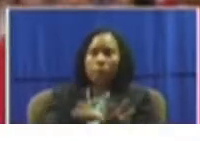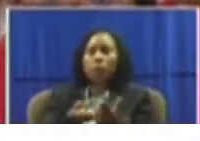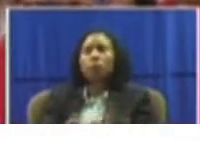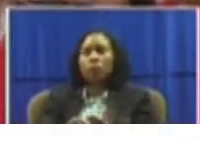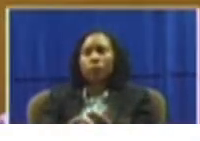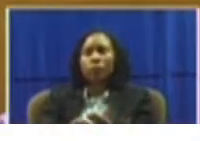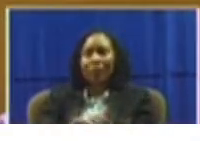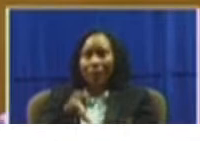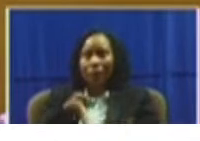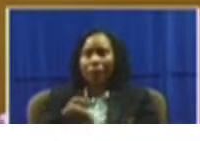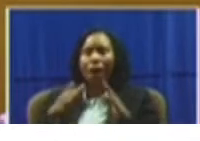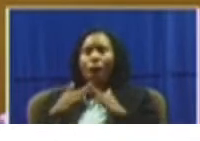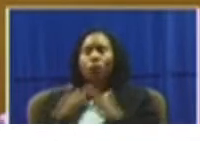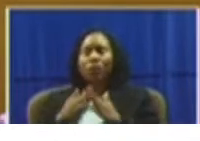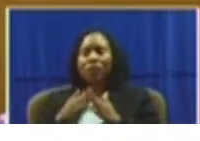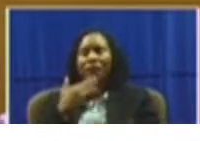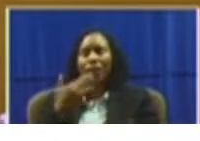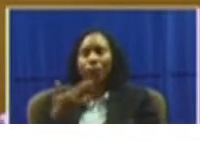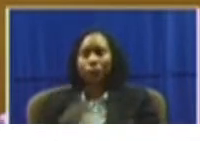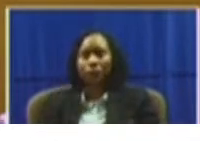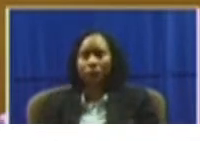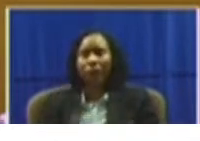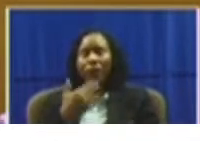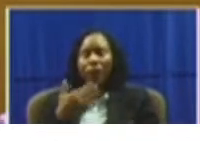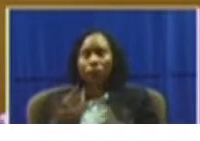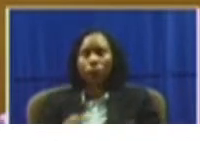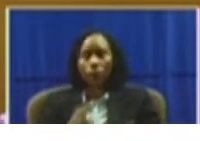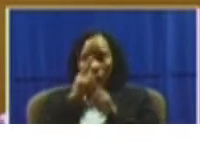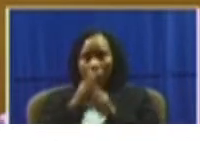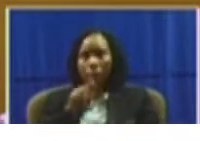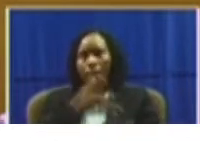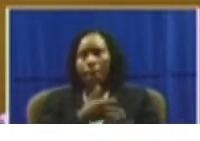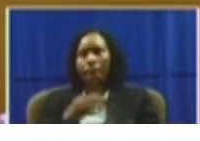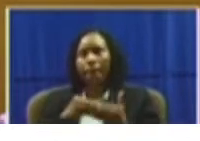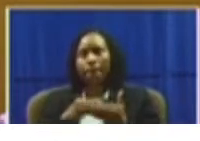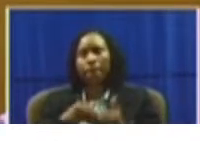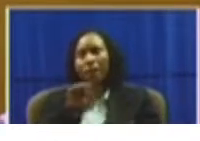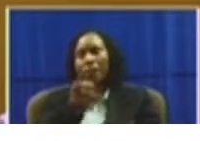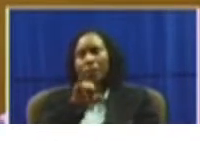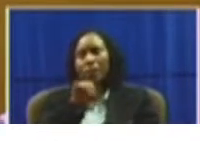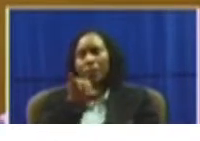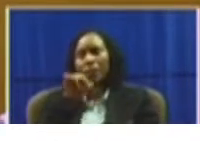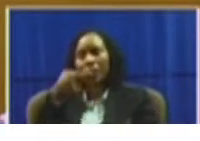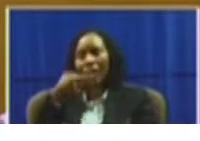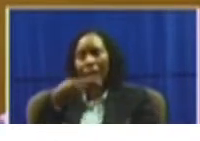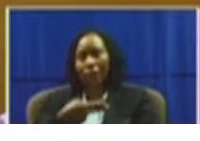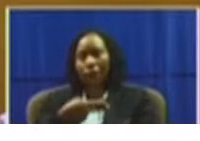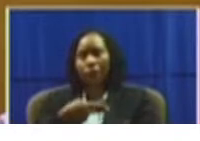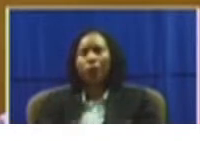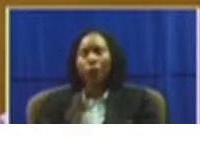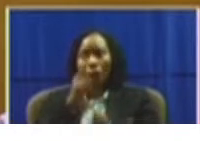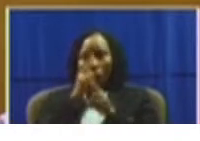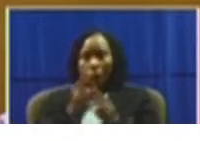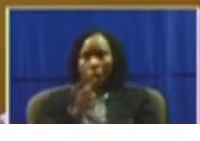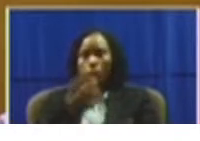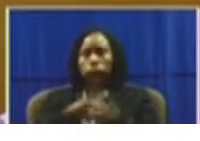I thank you very much, Honorable Member Singh. Honorable Chief Whip of the IFP.